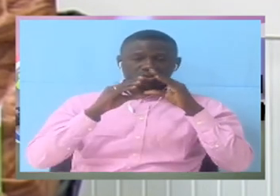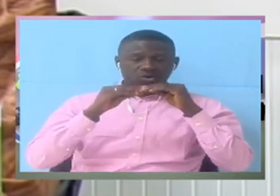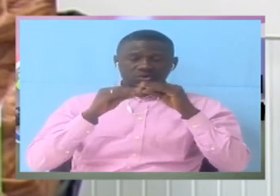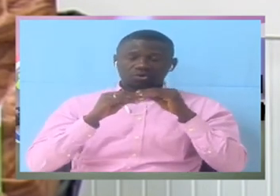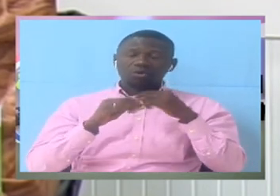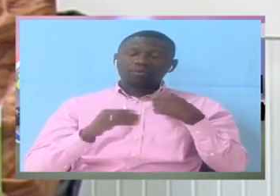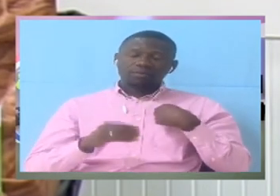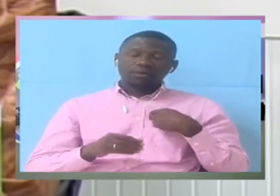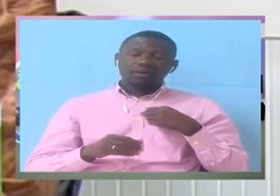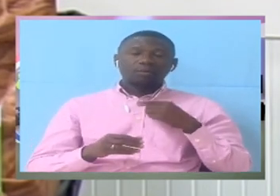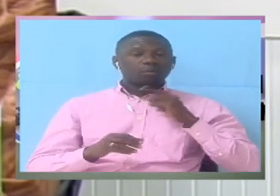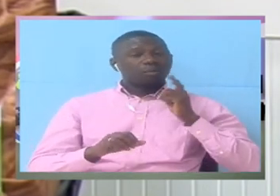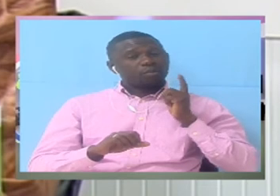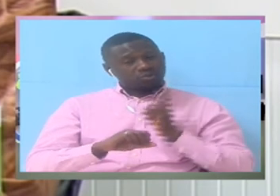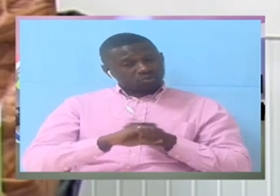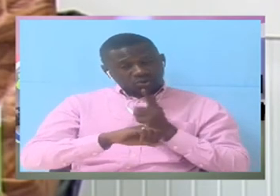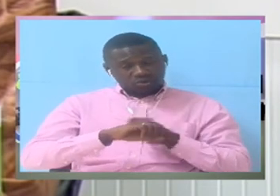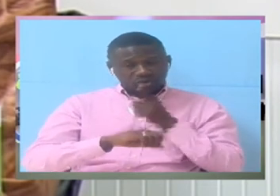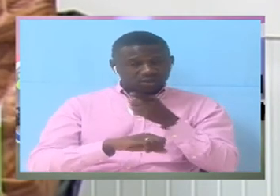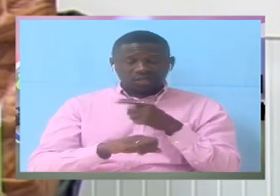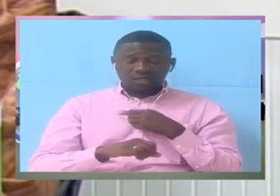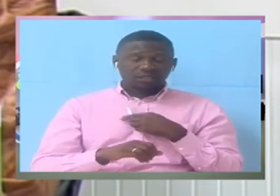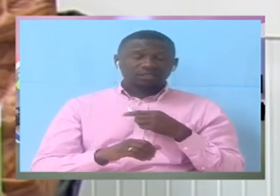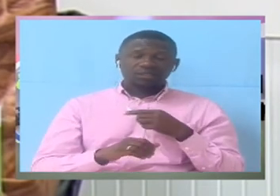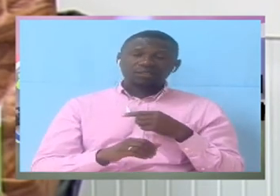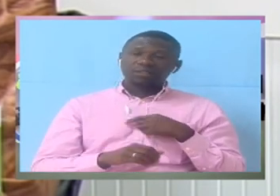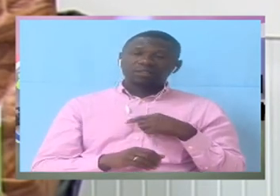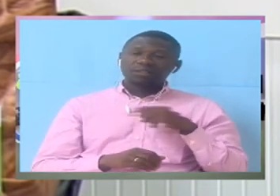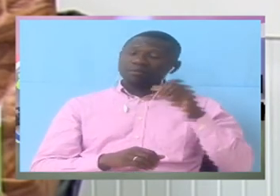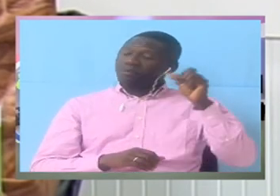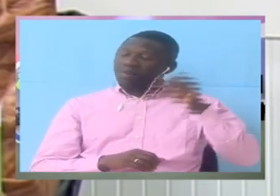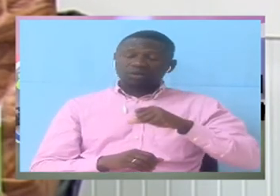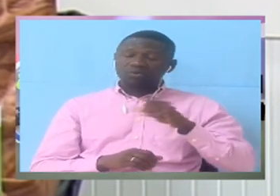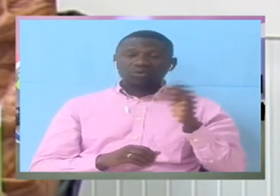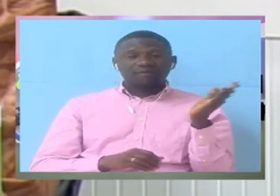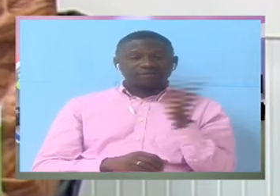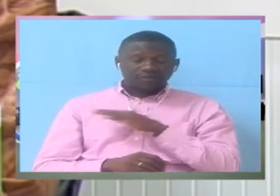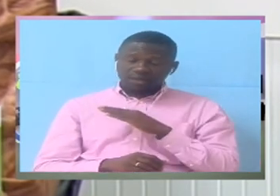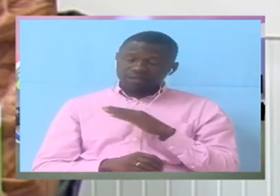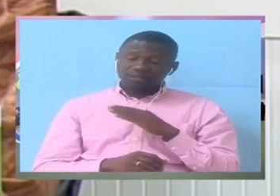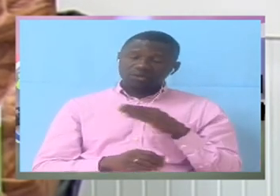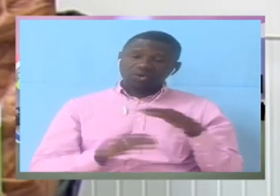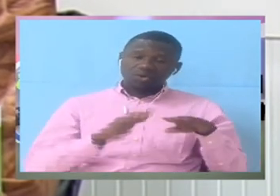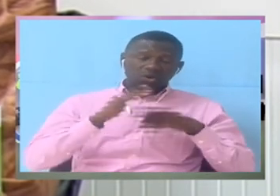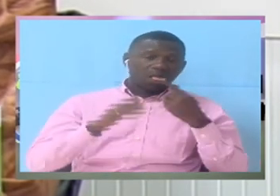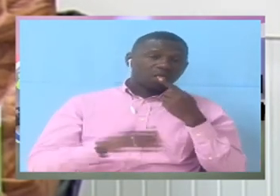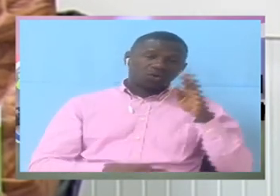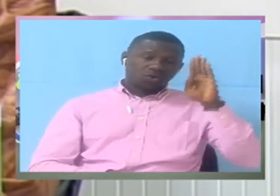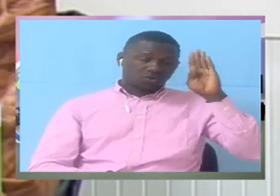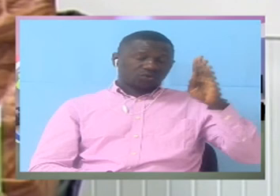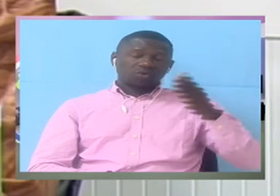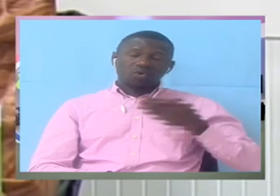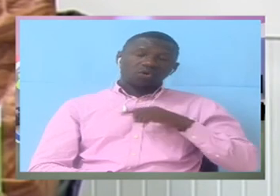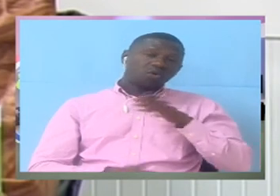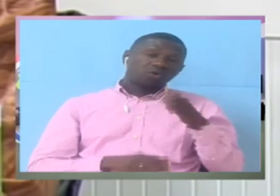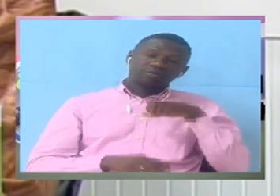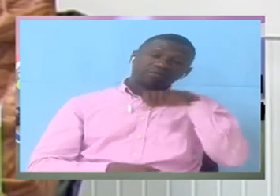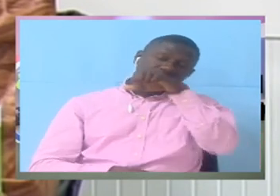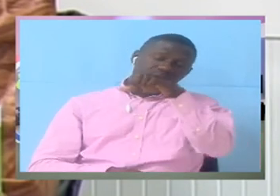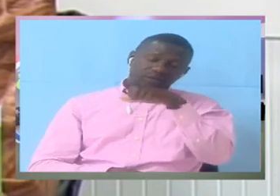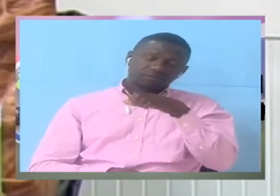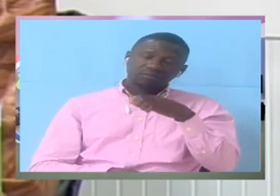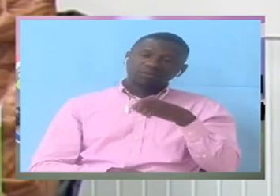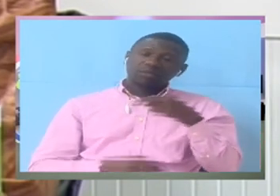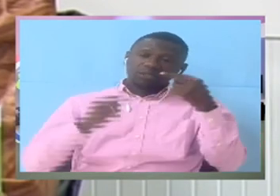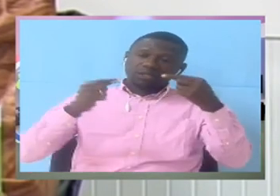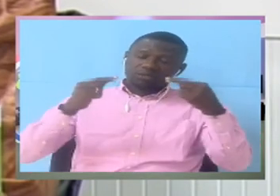that it is a criminal offense to lie under oath or to provide false testimony to the commission. Para jandi bela